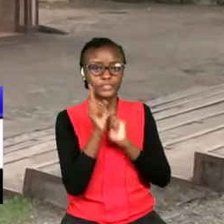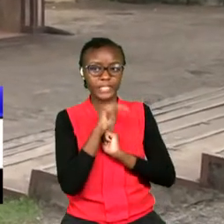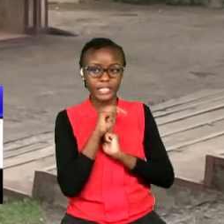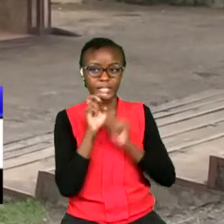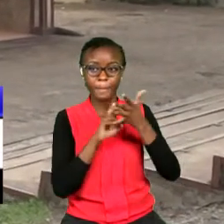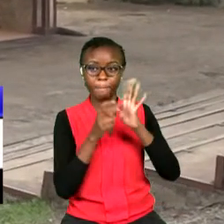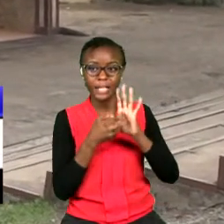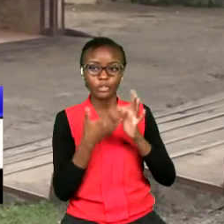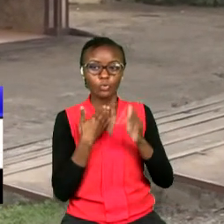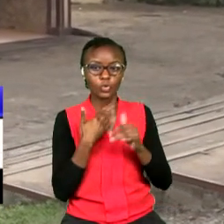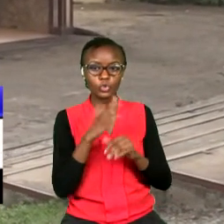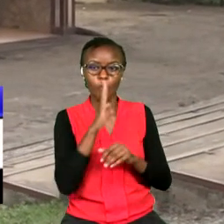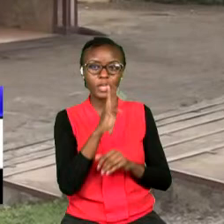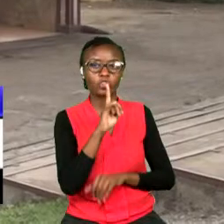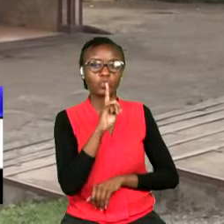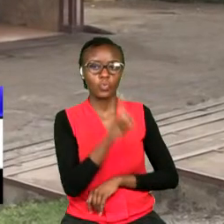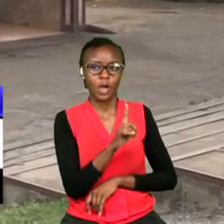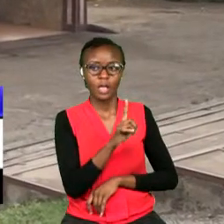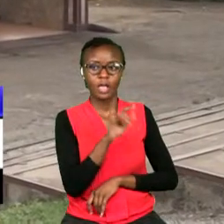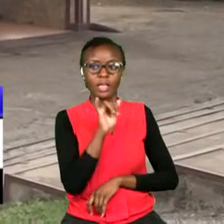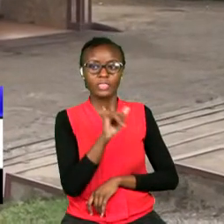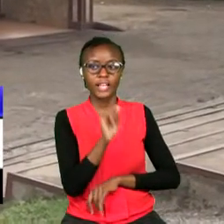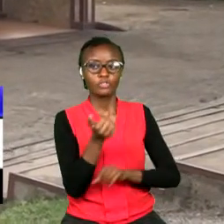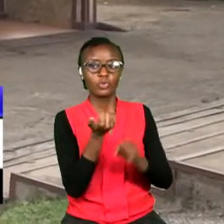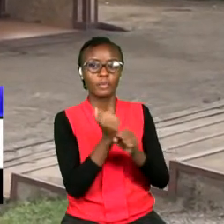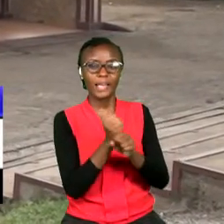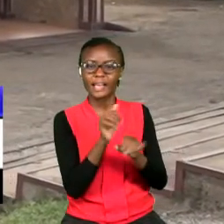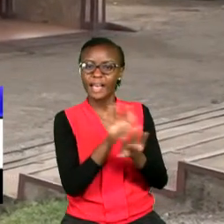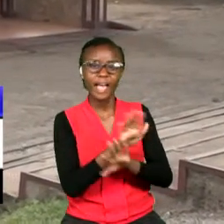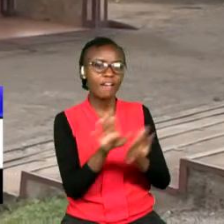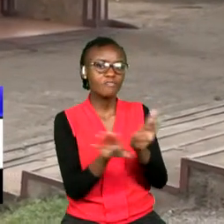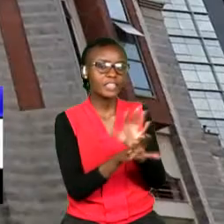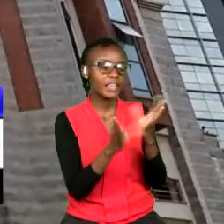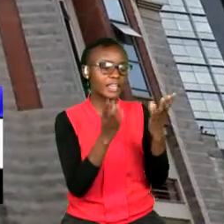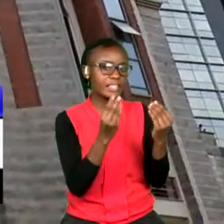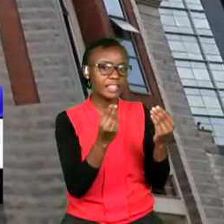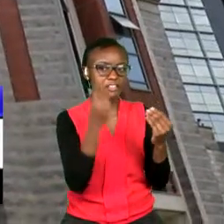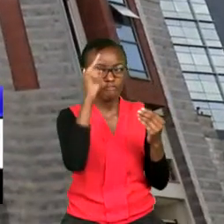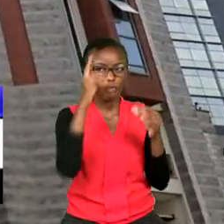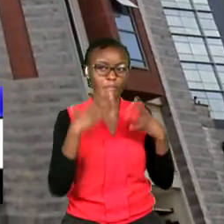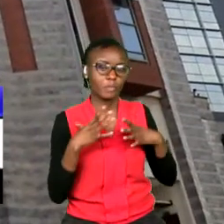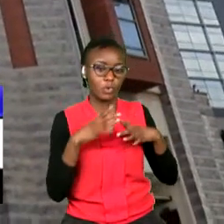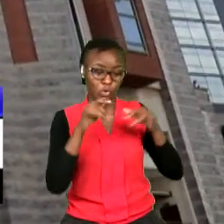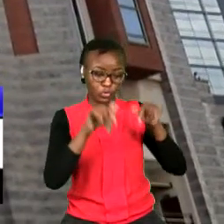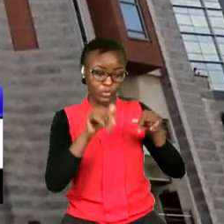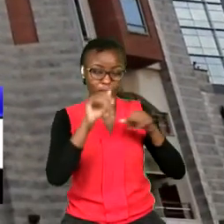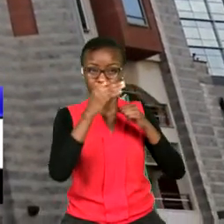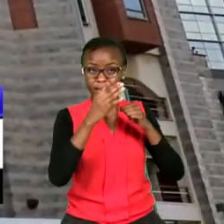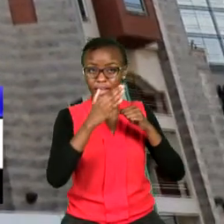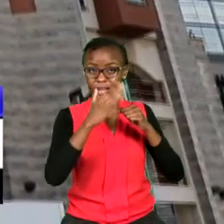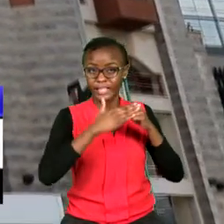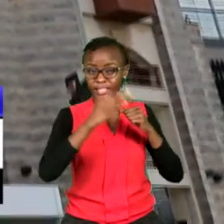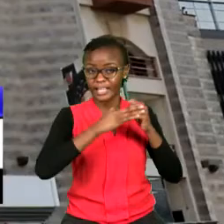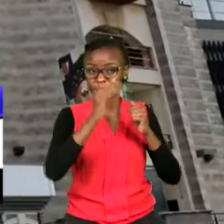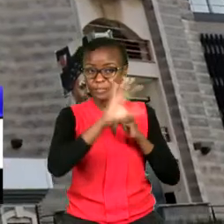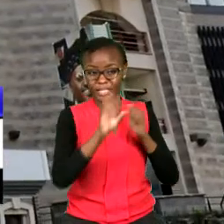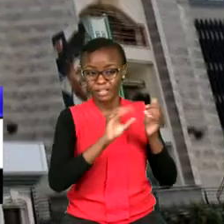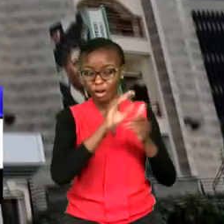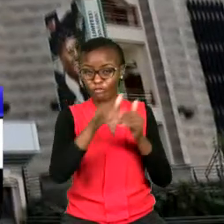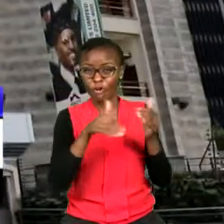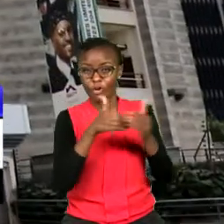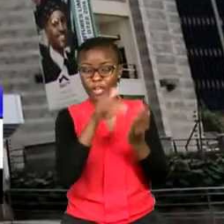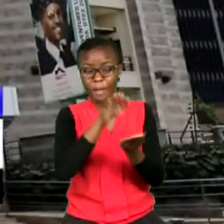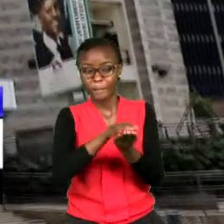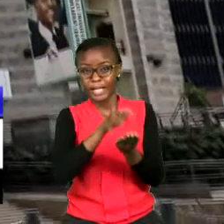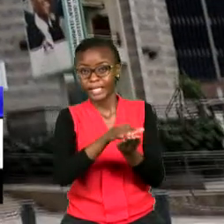needed to be sure that we made it easier for people. Today, 98% of all our banking